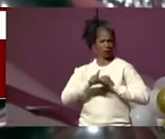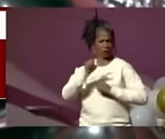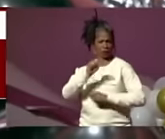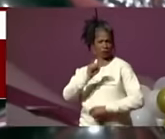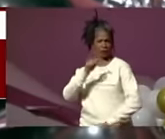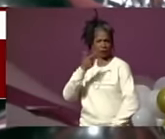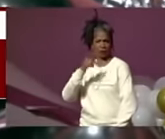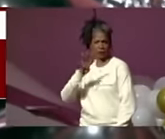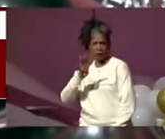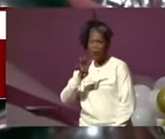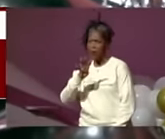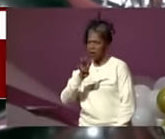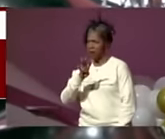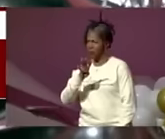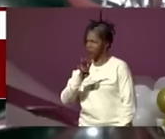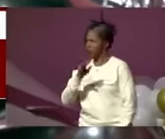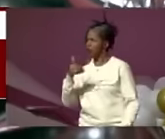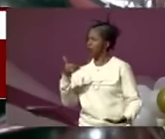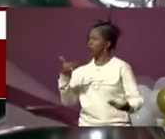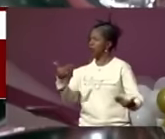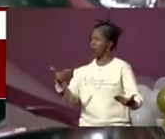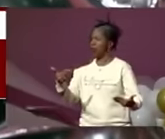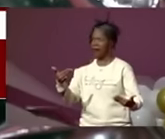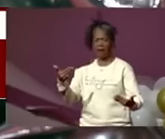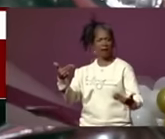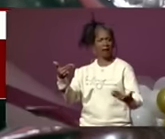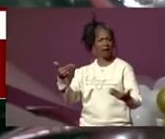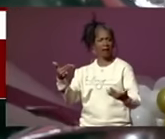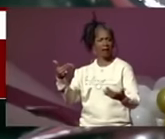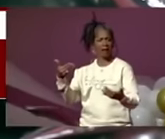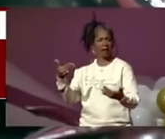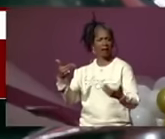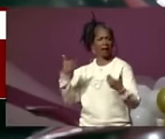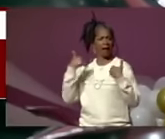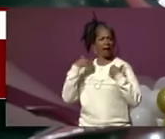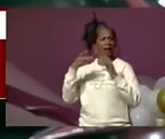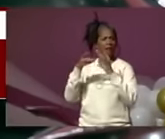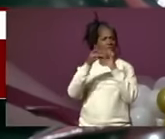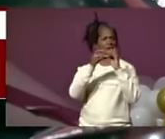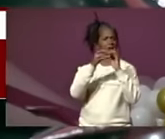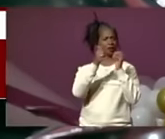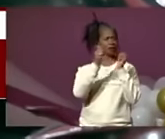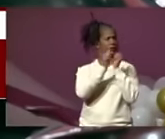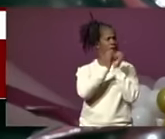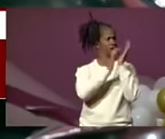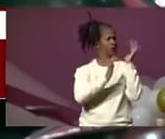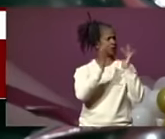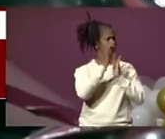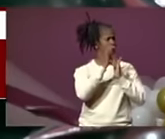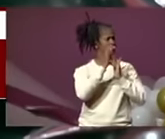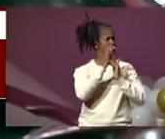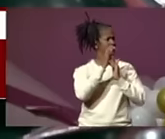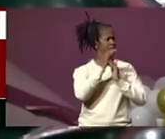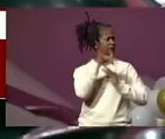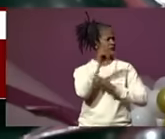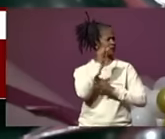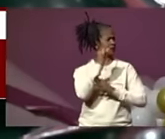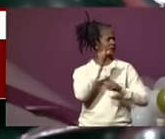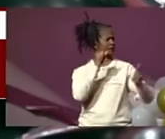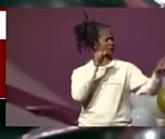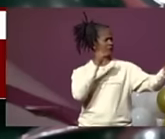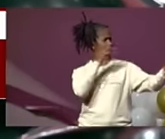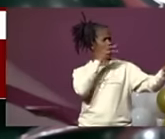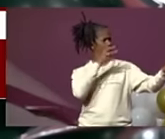go another way than to get with that child? So won't you come on right now? God bless your heart. Give your life to